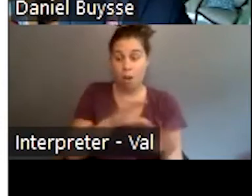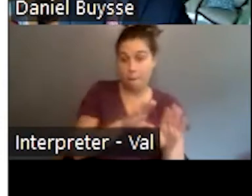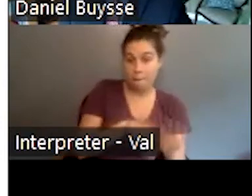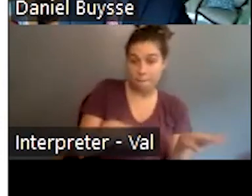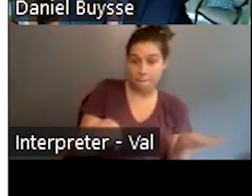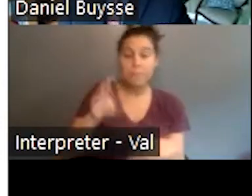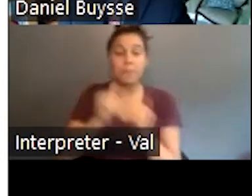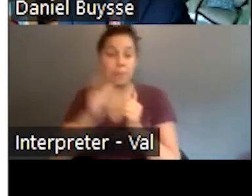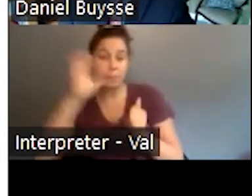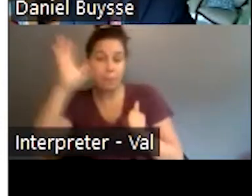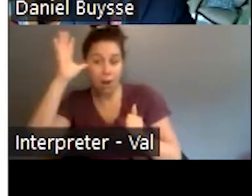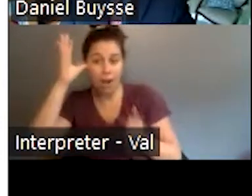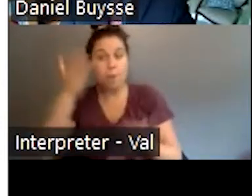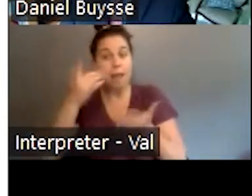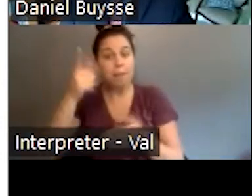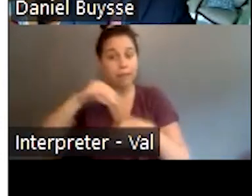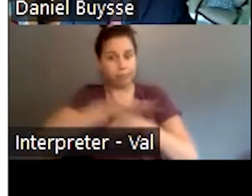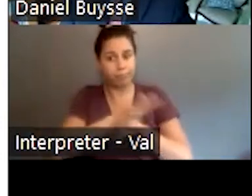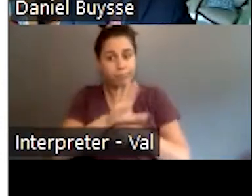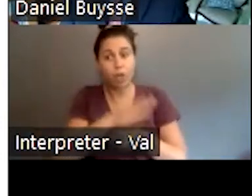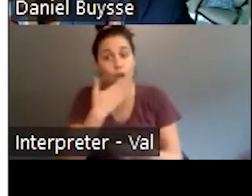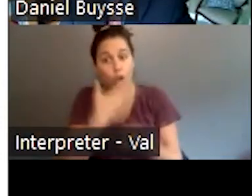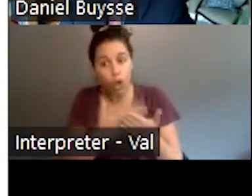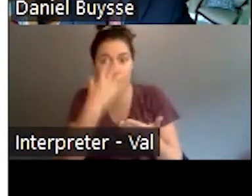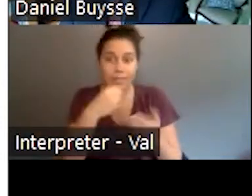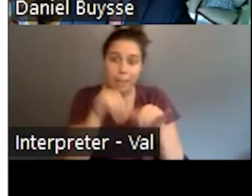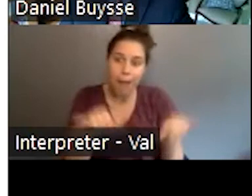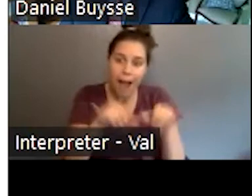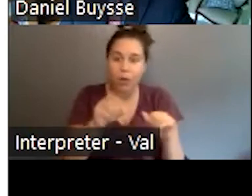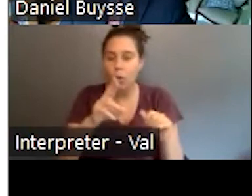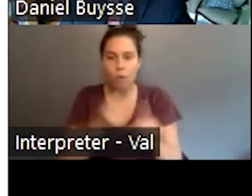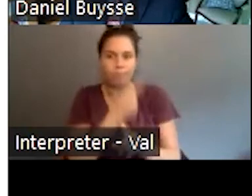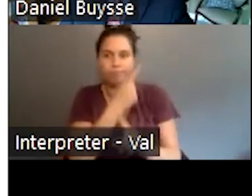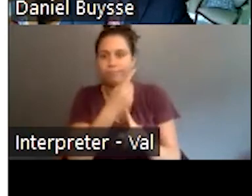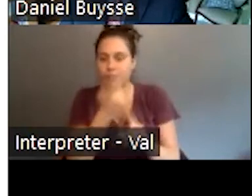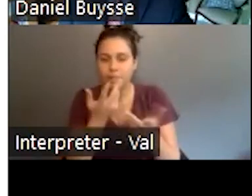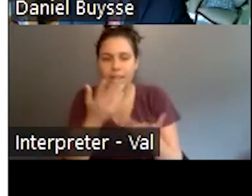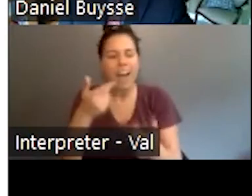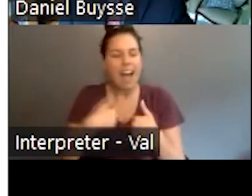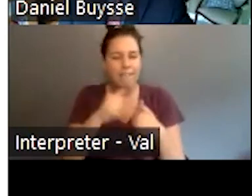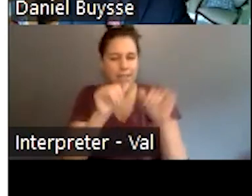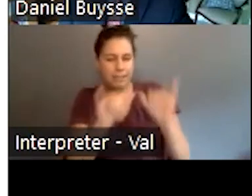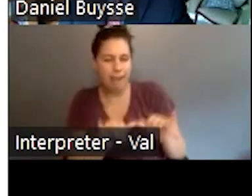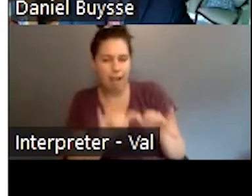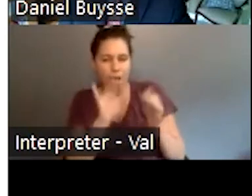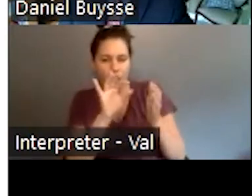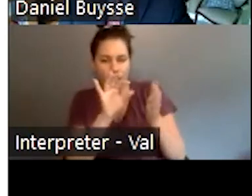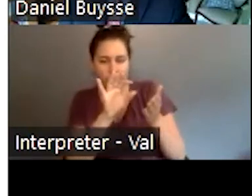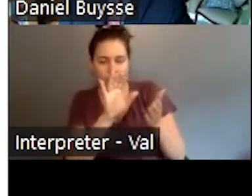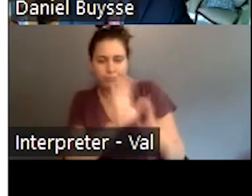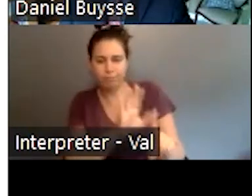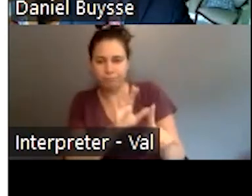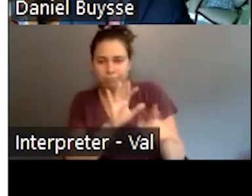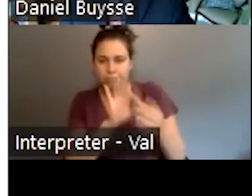good or poor sleep patterns. So they have termed their scale in some places as